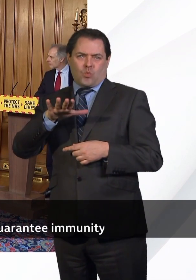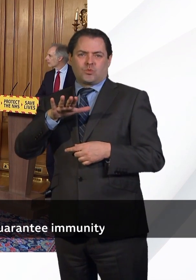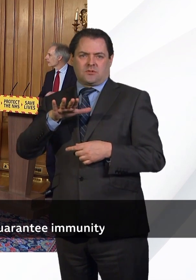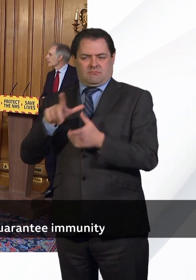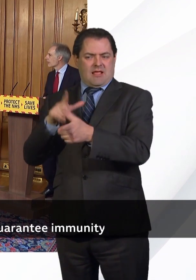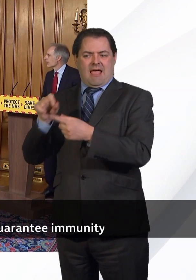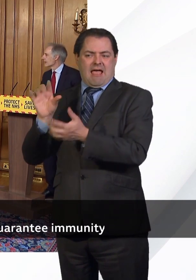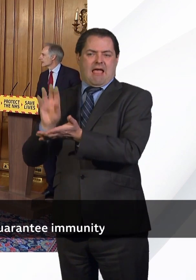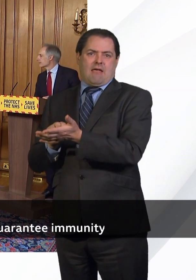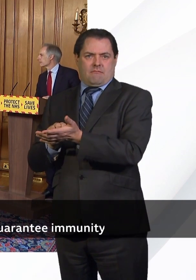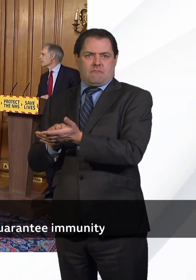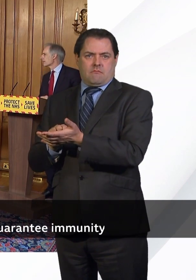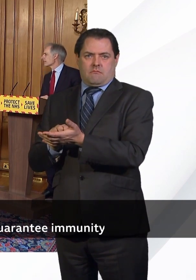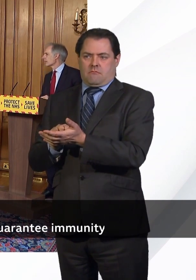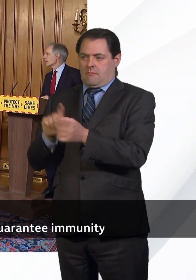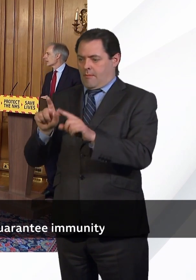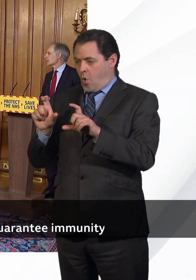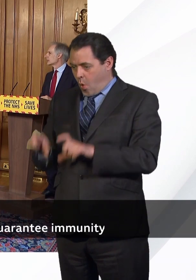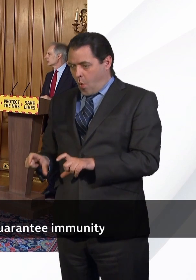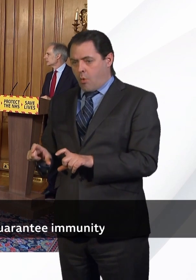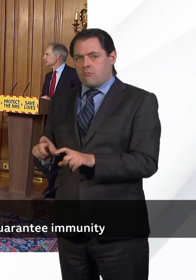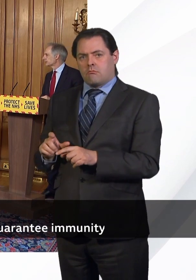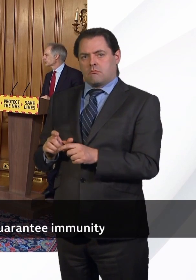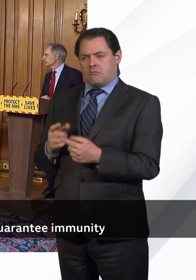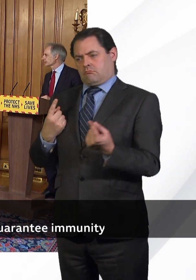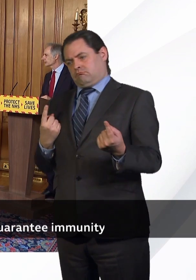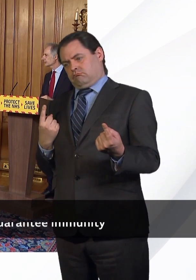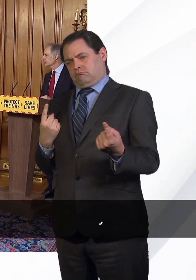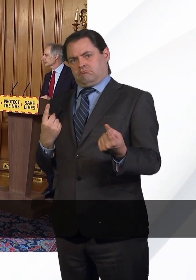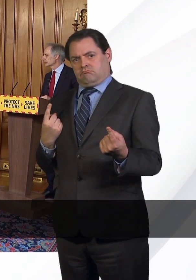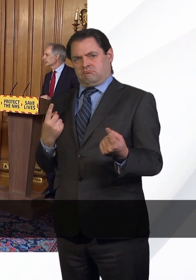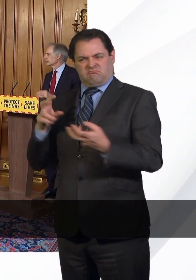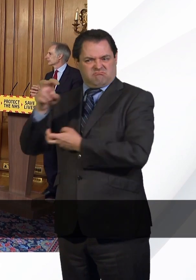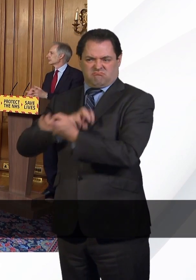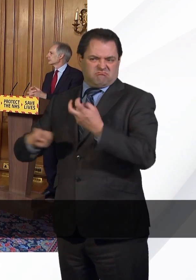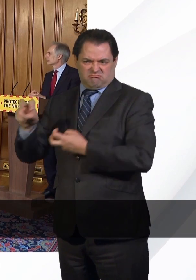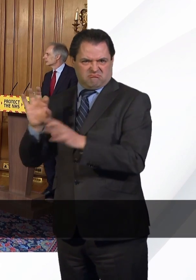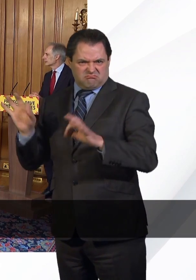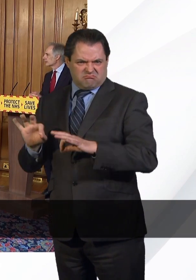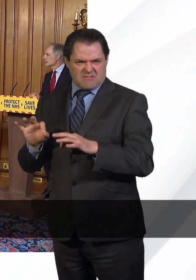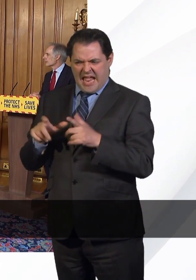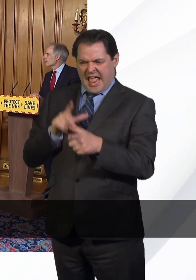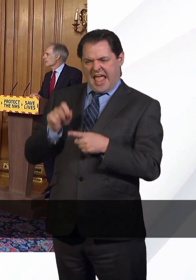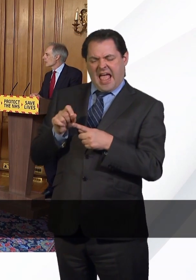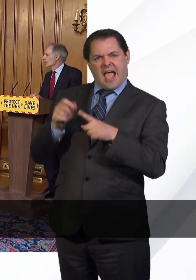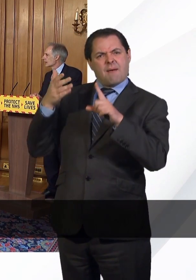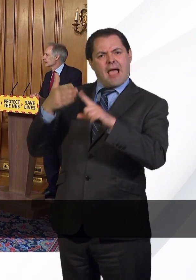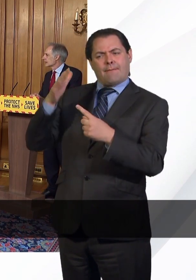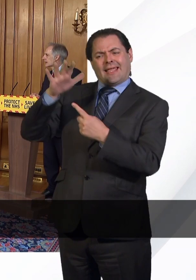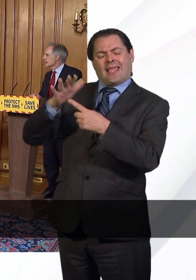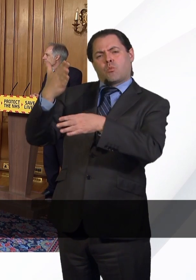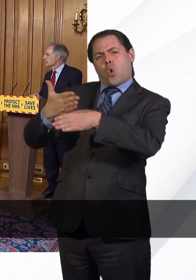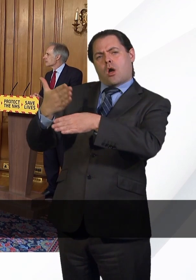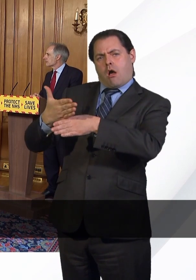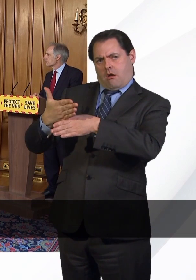people are already either at home or making very limited trips, and as the app is predominantly aimed at the island's key workers, will